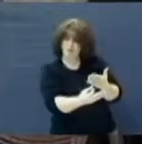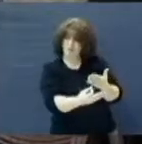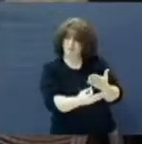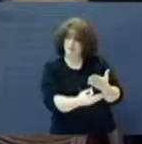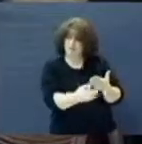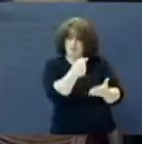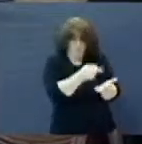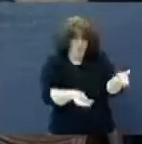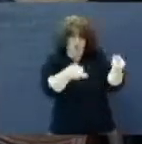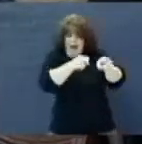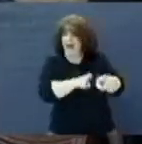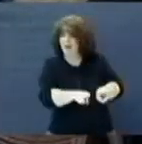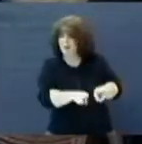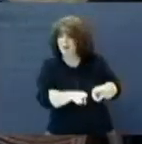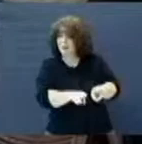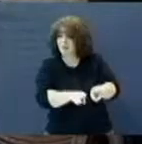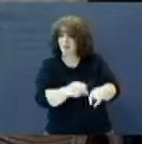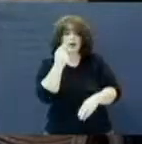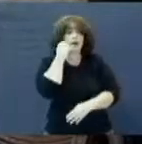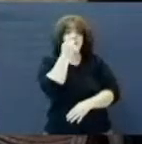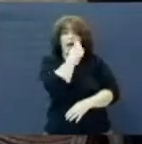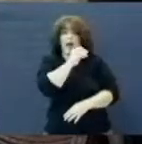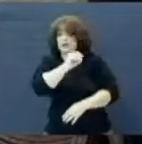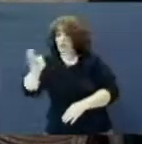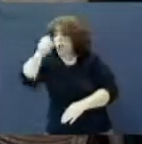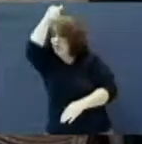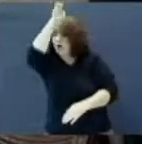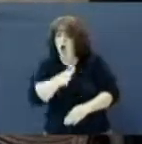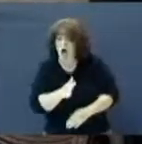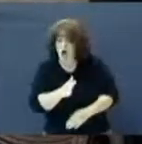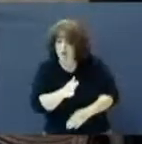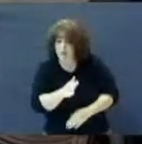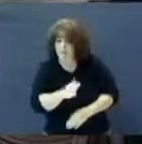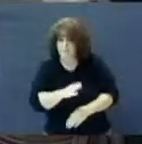them? They got their eyes off of God. Somebody say amen.